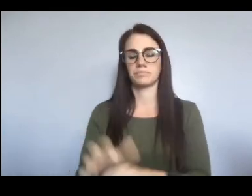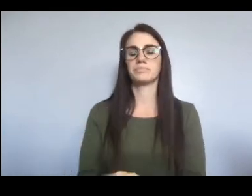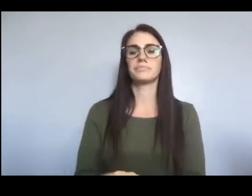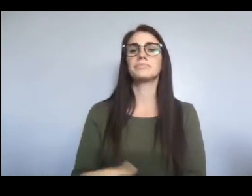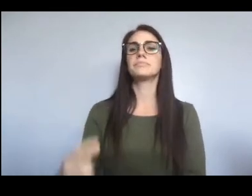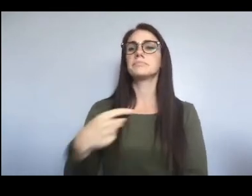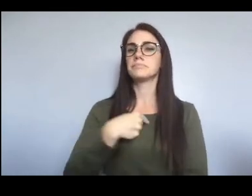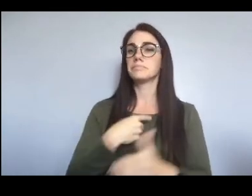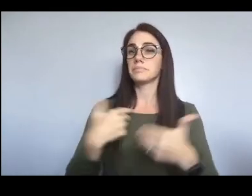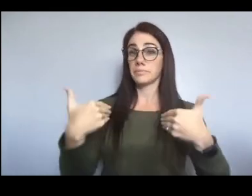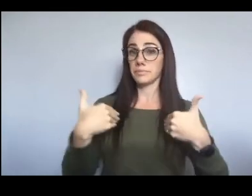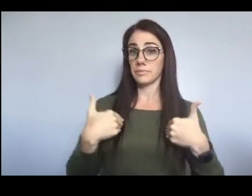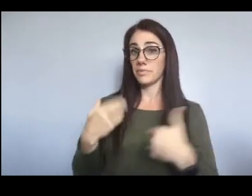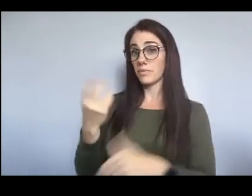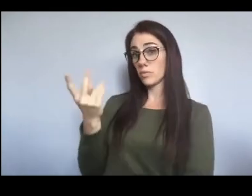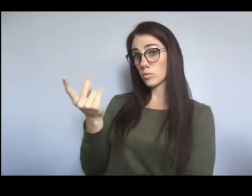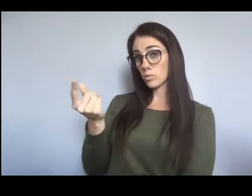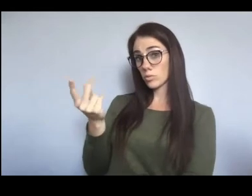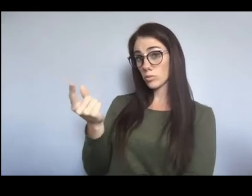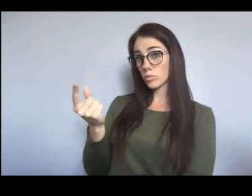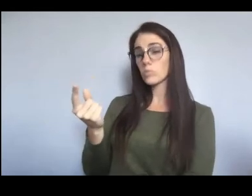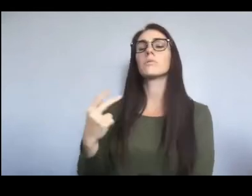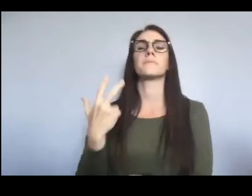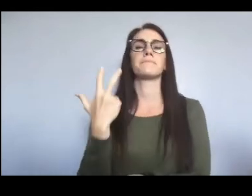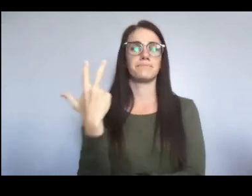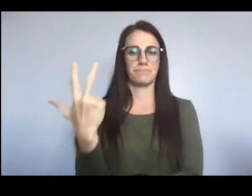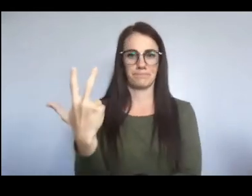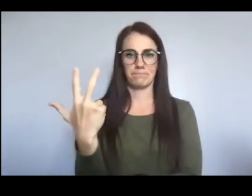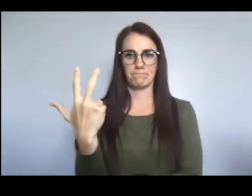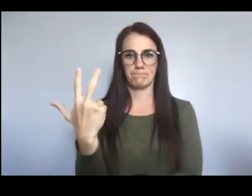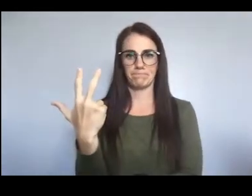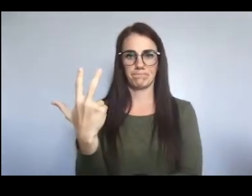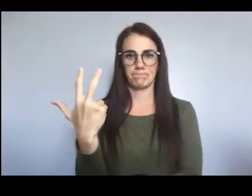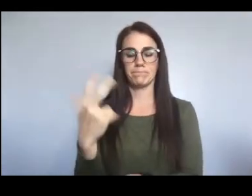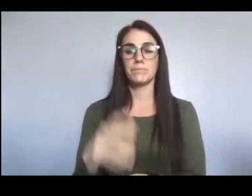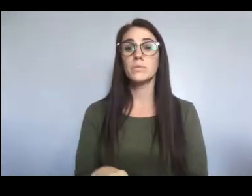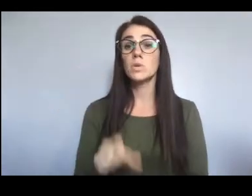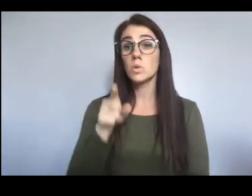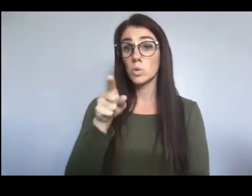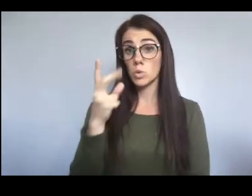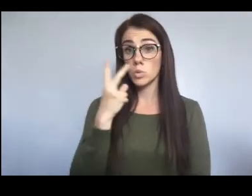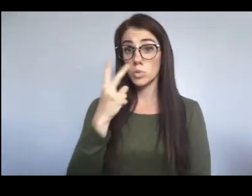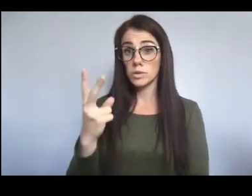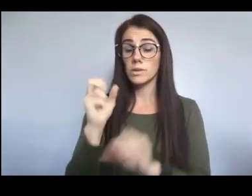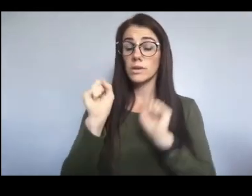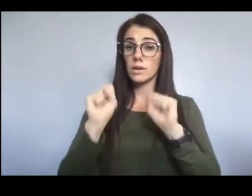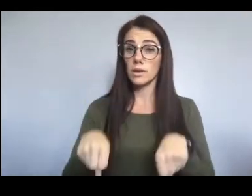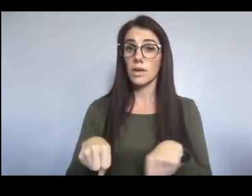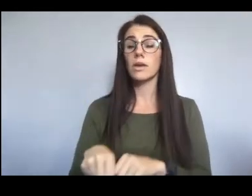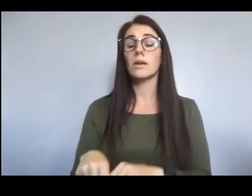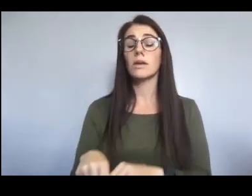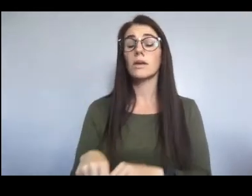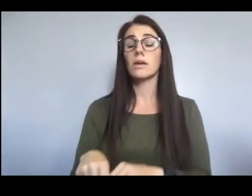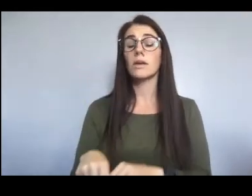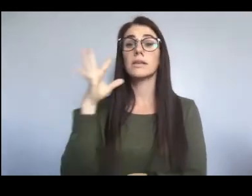of dogs, I would have to sign I have dog 3 and use that number 3.